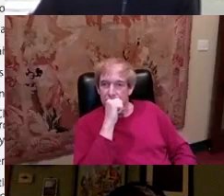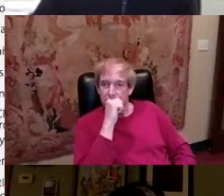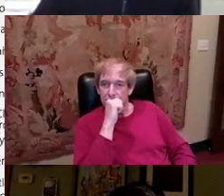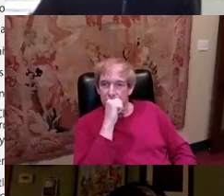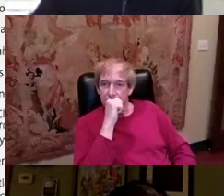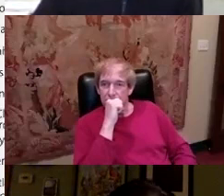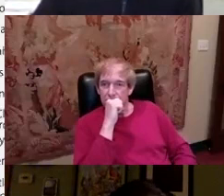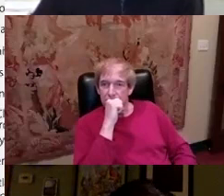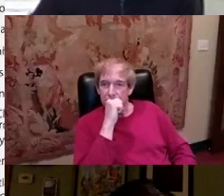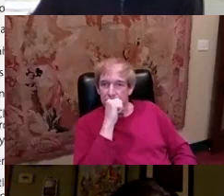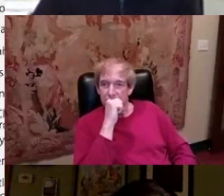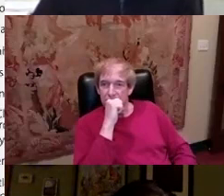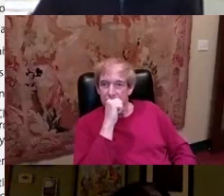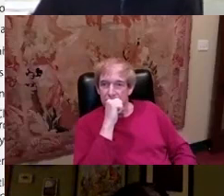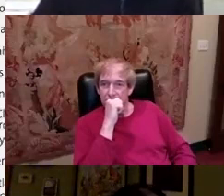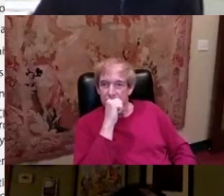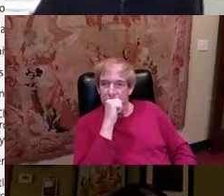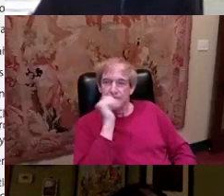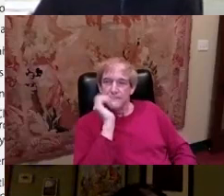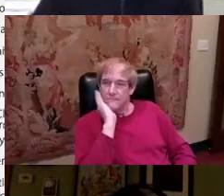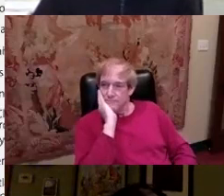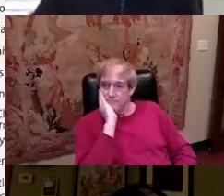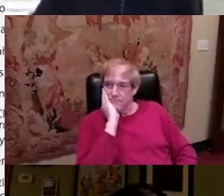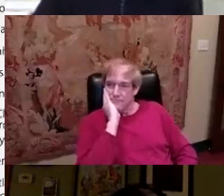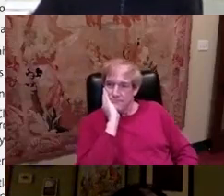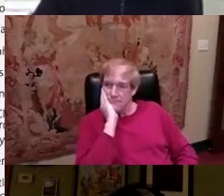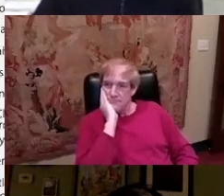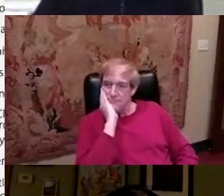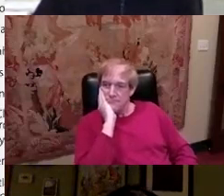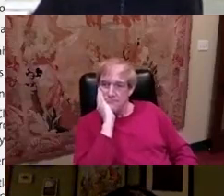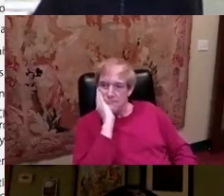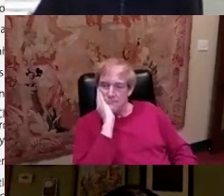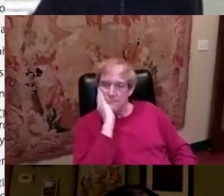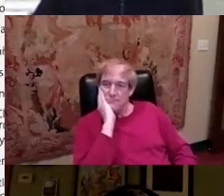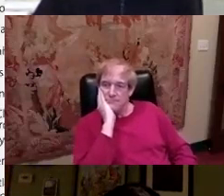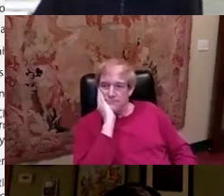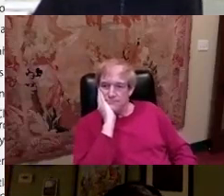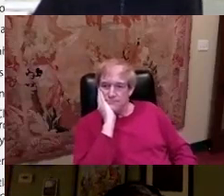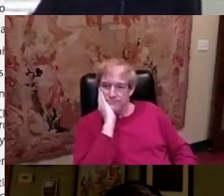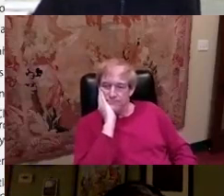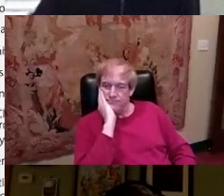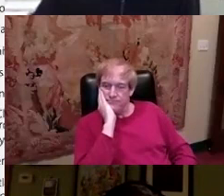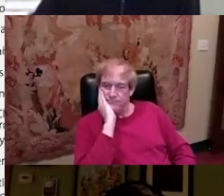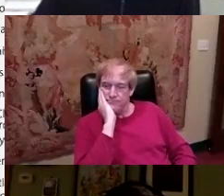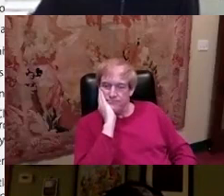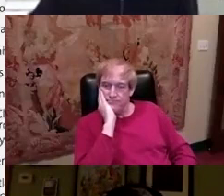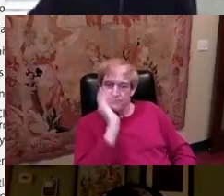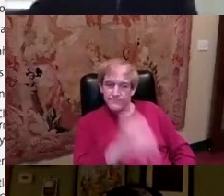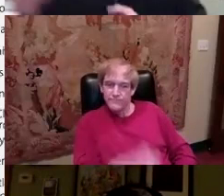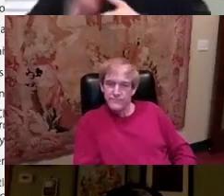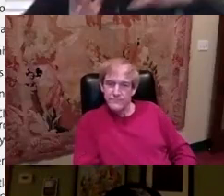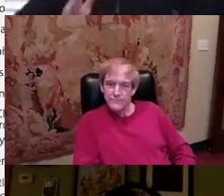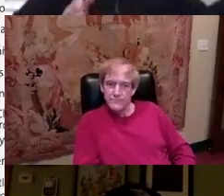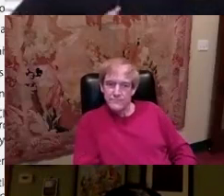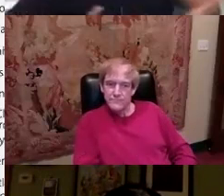So one thing that we try to do with all our routing is to make it as consistent as possible. We find that routes that